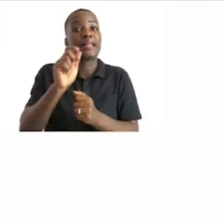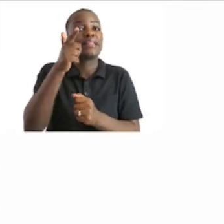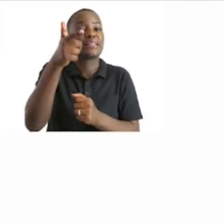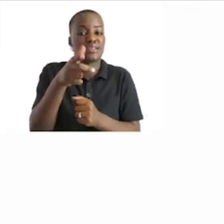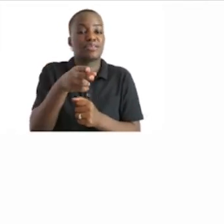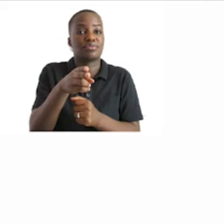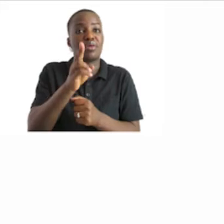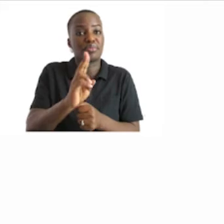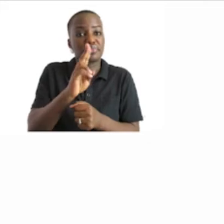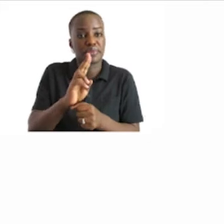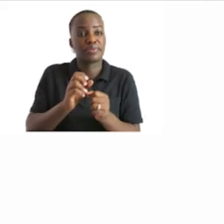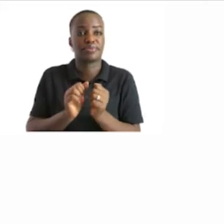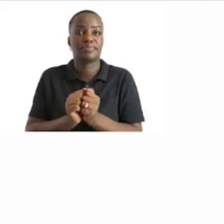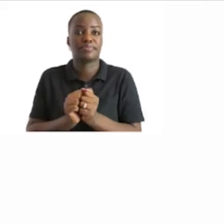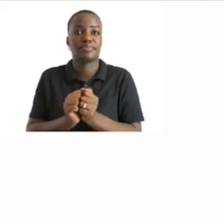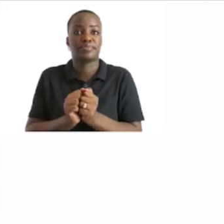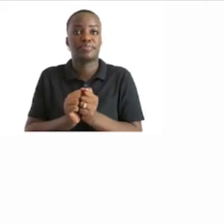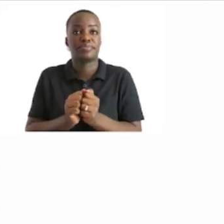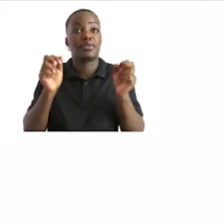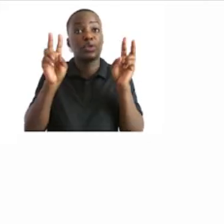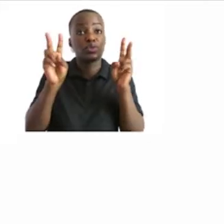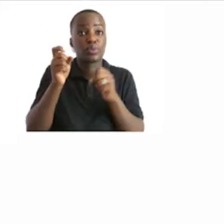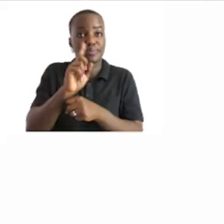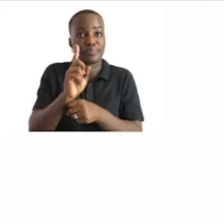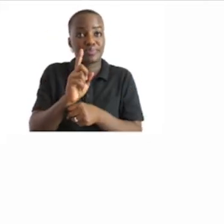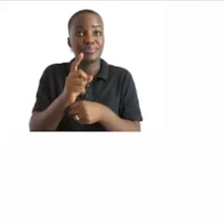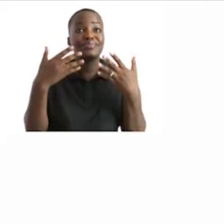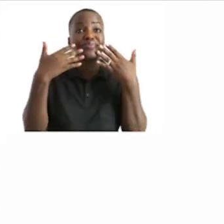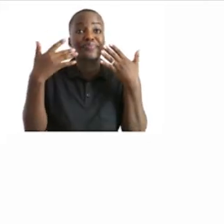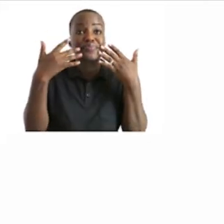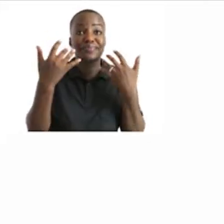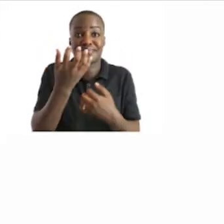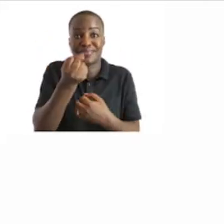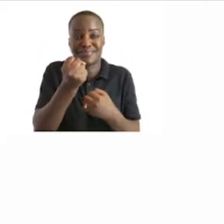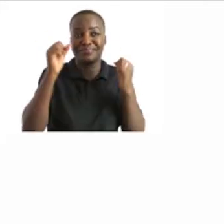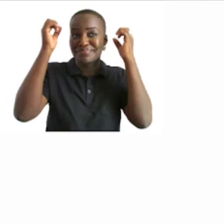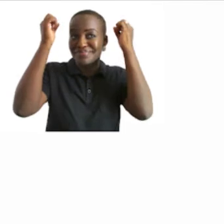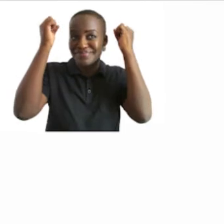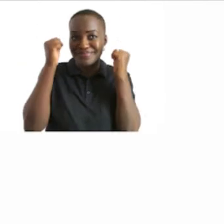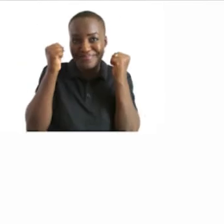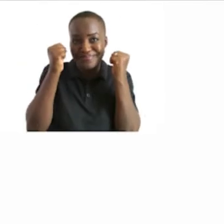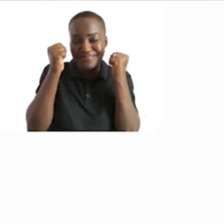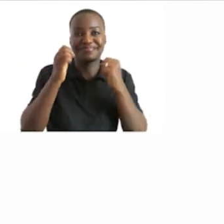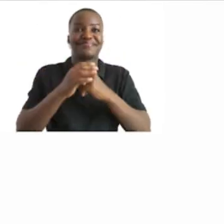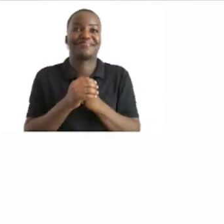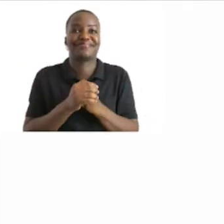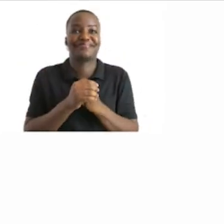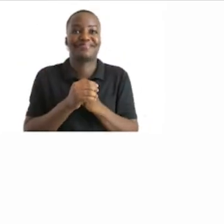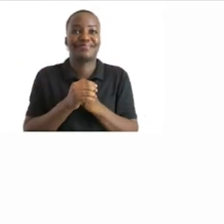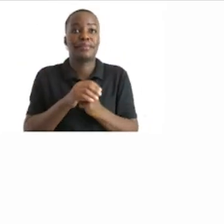questions together. The title is Cat Has a Hat. Let's read